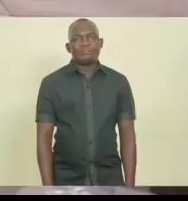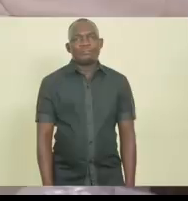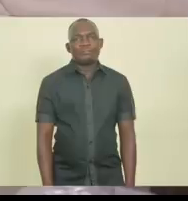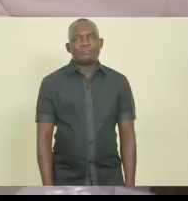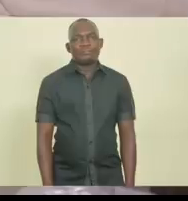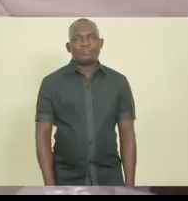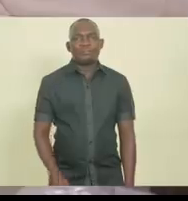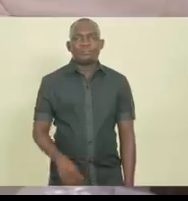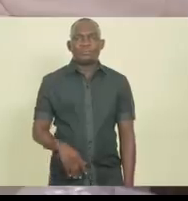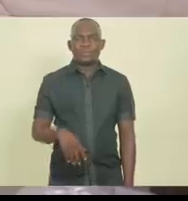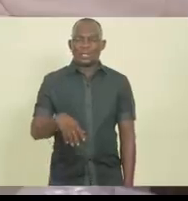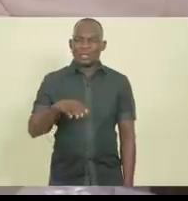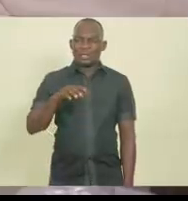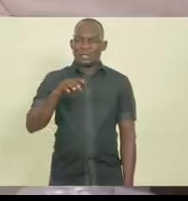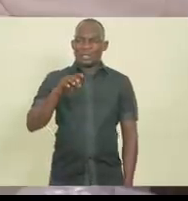Doctor,